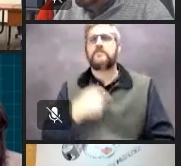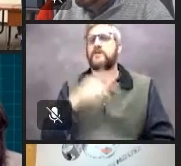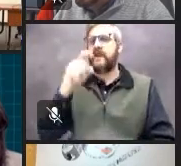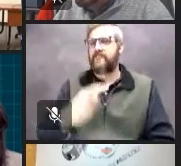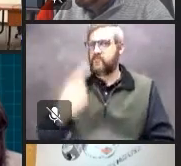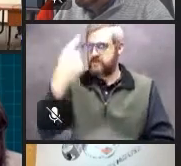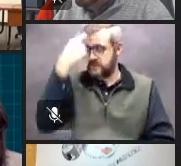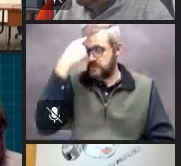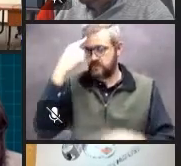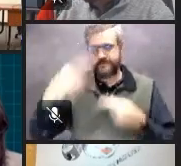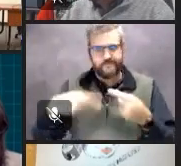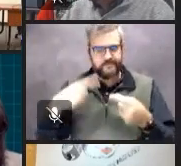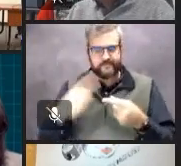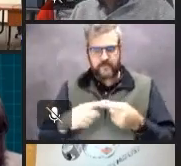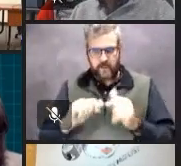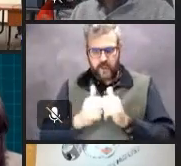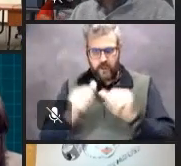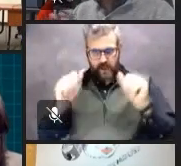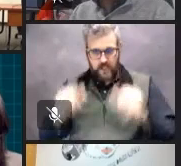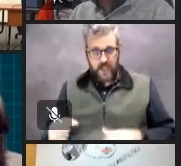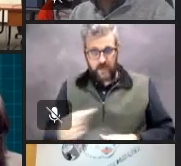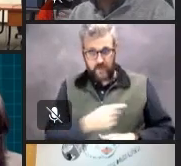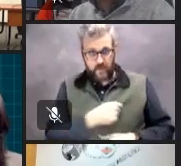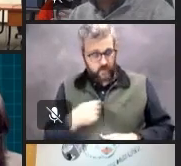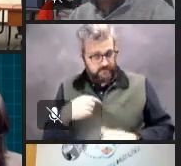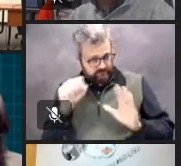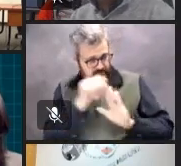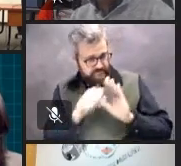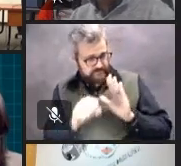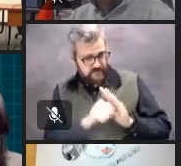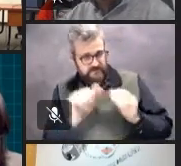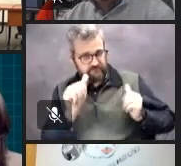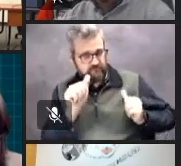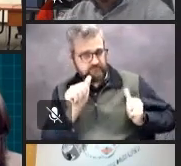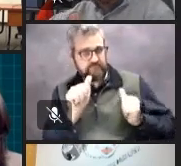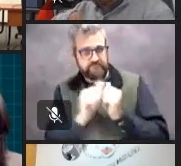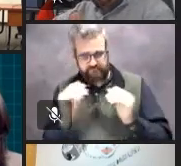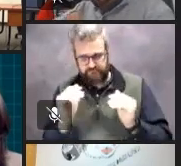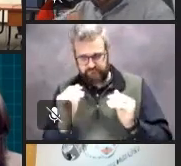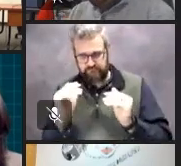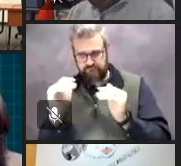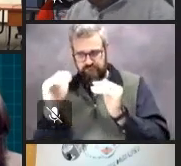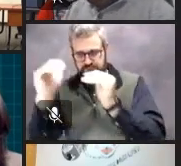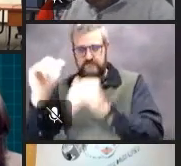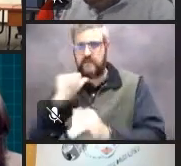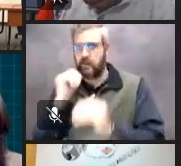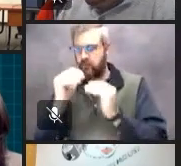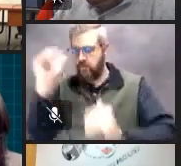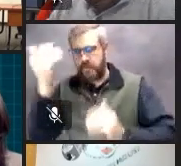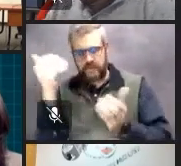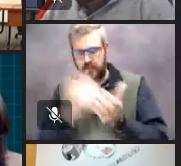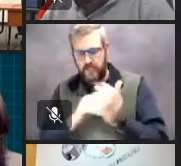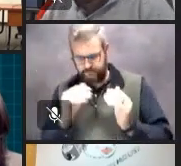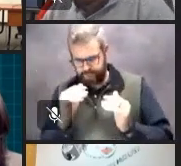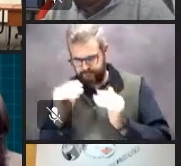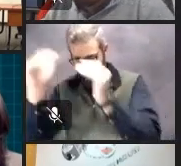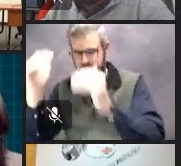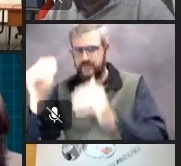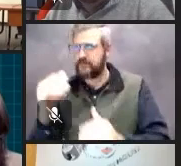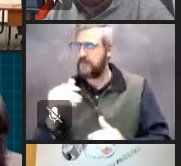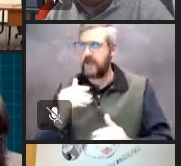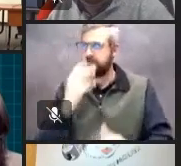how we can have the state keep up with its side to keep those inequities from returning. I don't expect them to open the